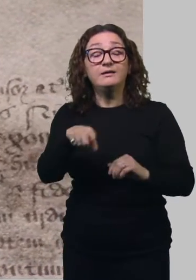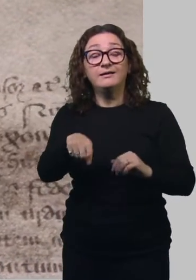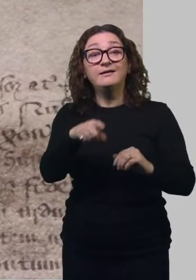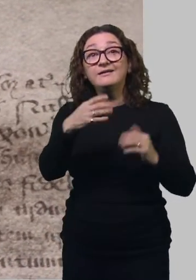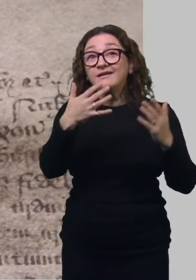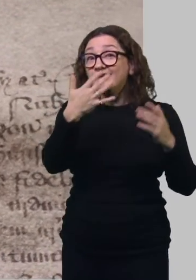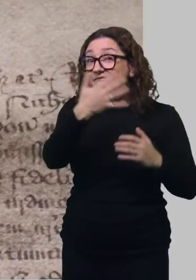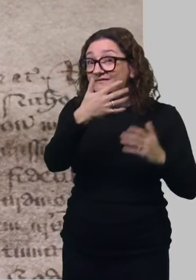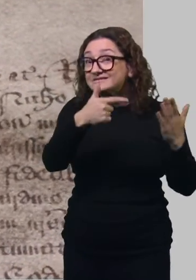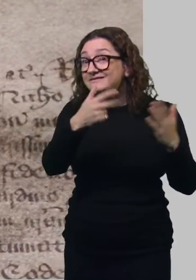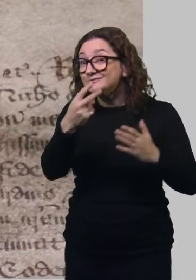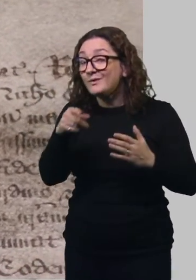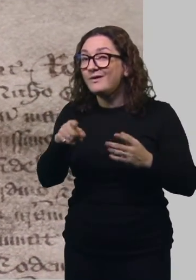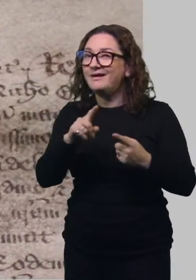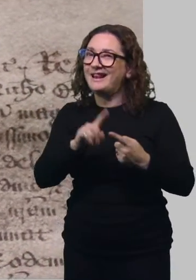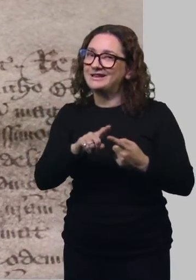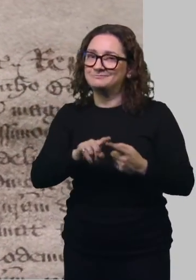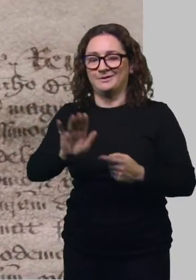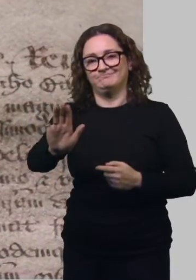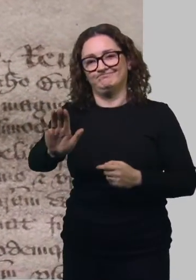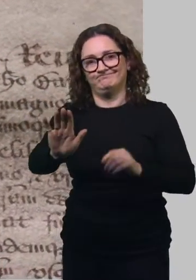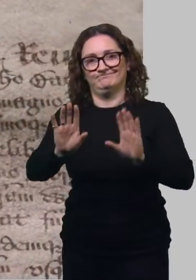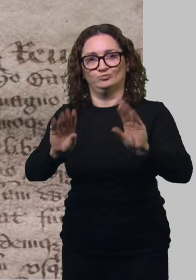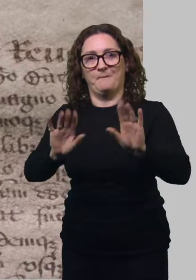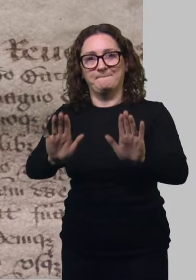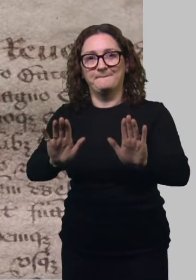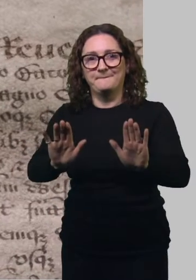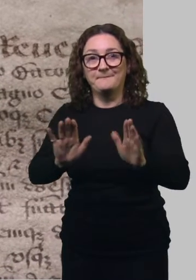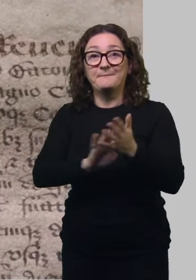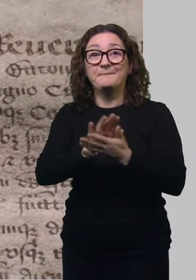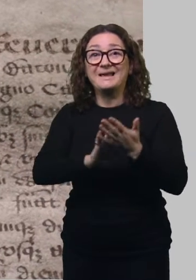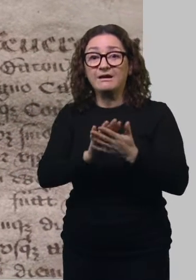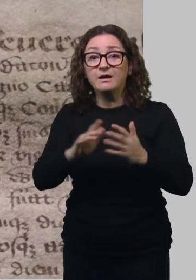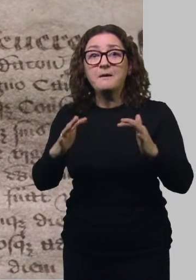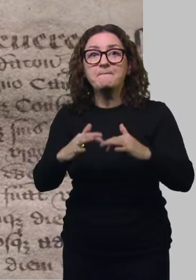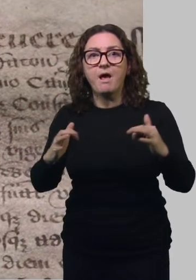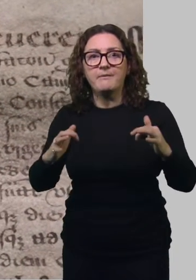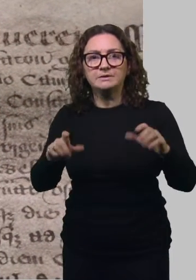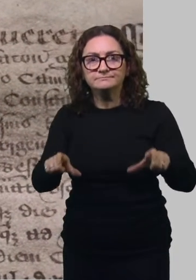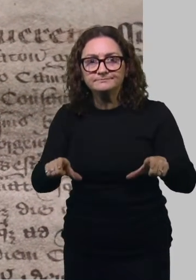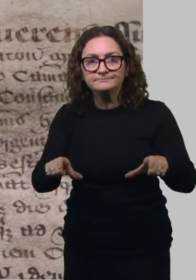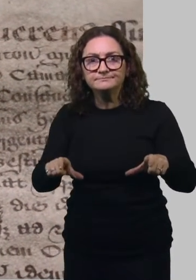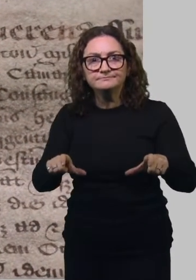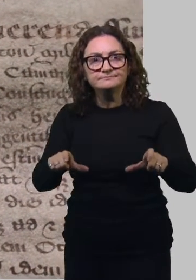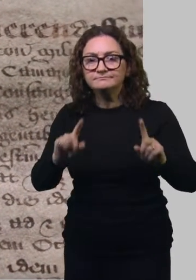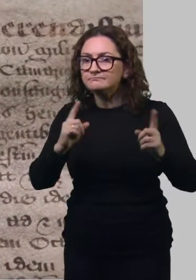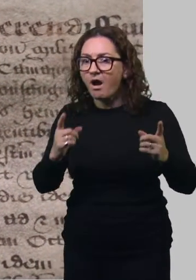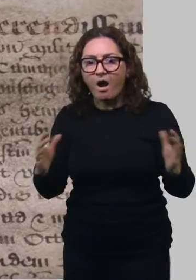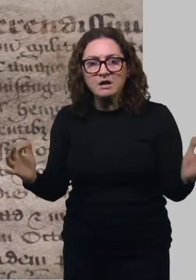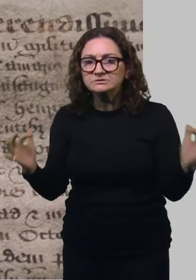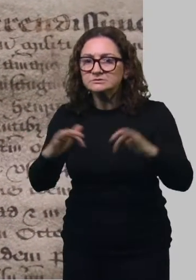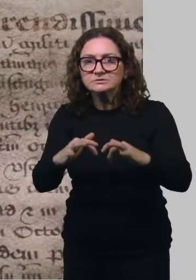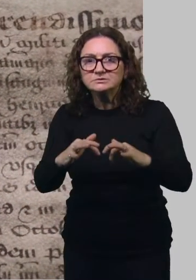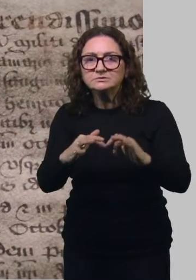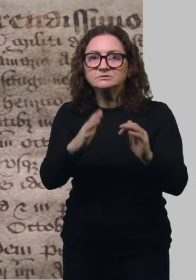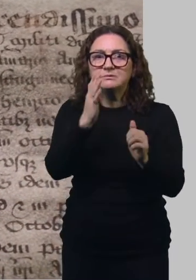pass any legislation. It didn't meet again until 4 years later. Parliament could only meet if Elizabeth called it. Parliament met just